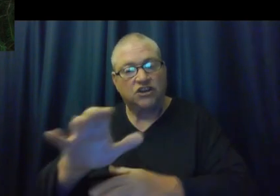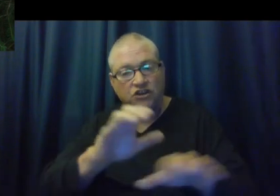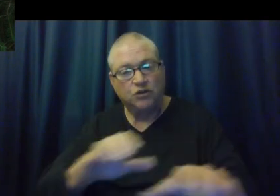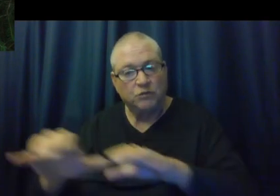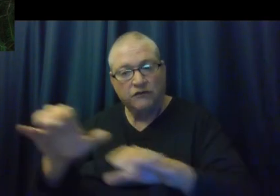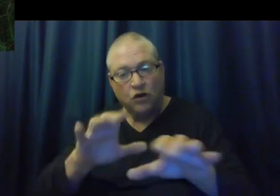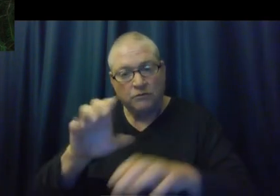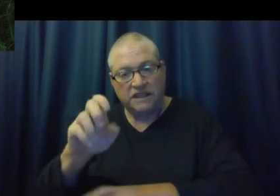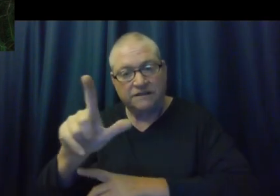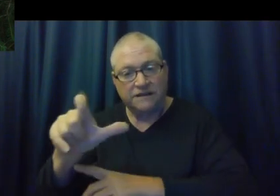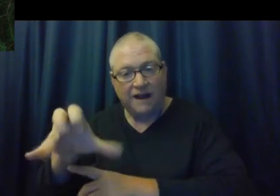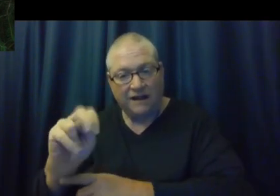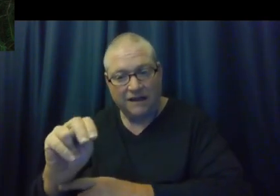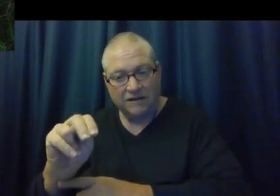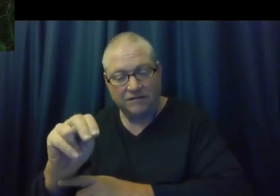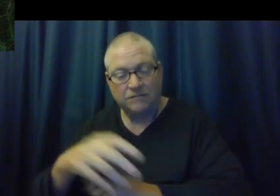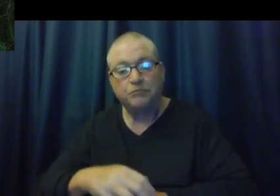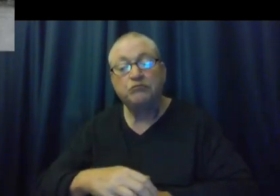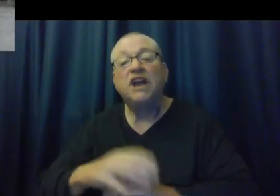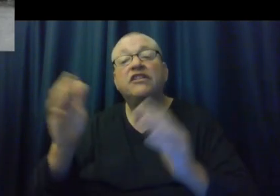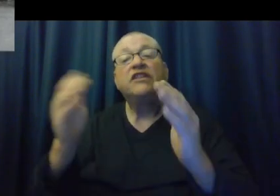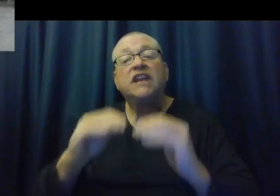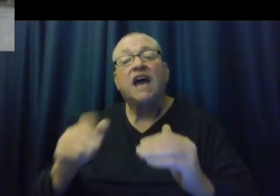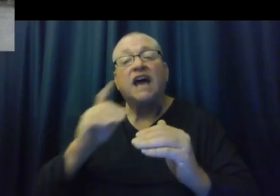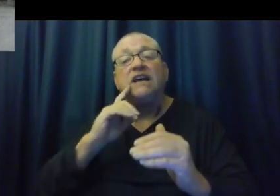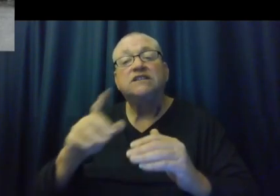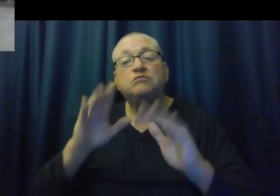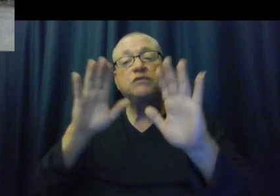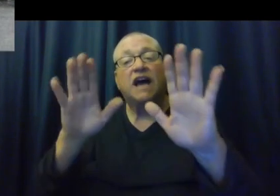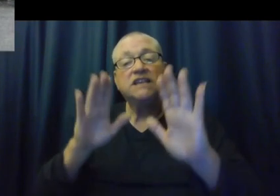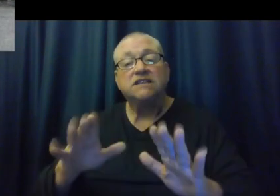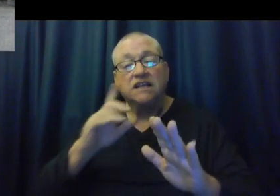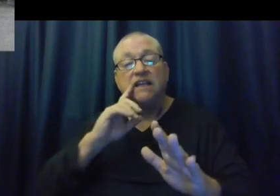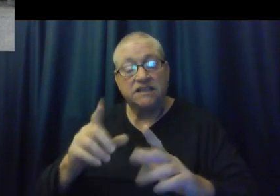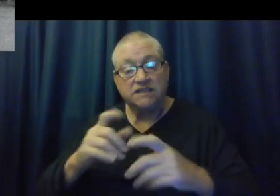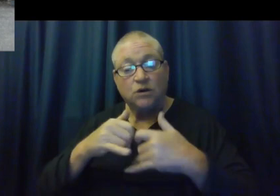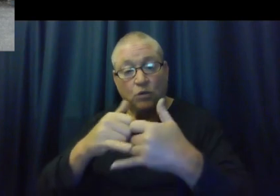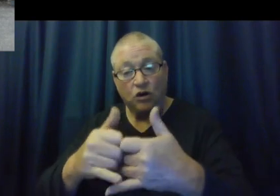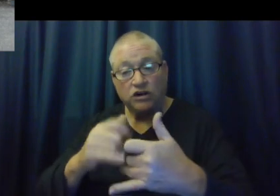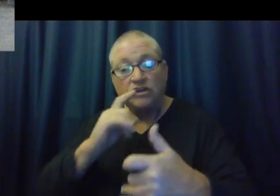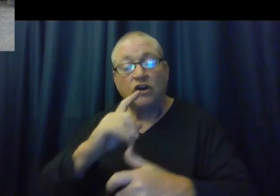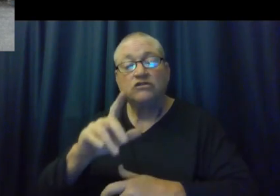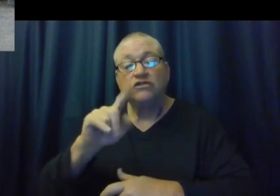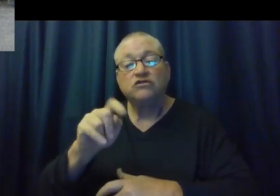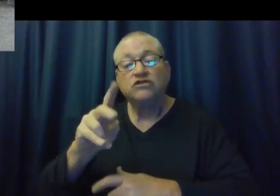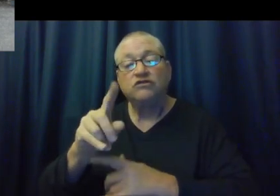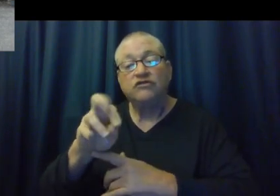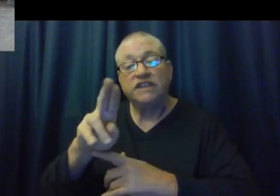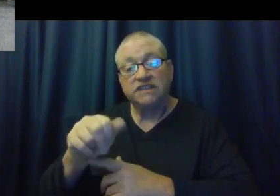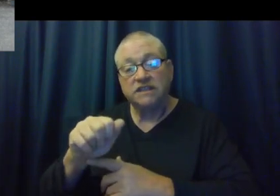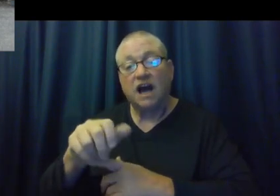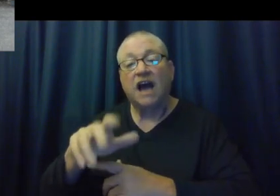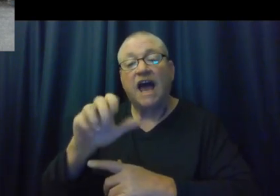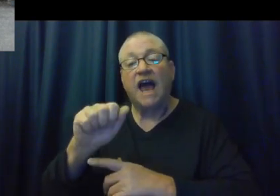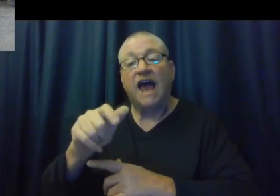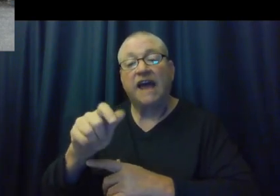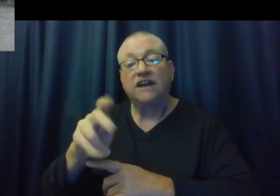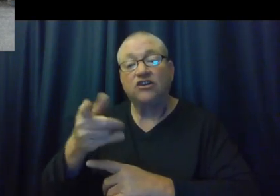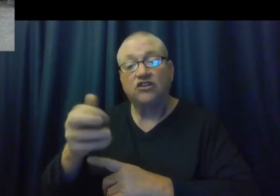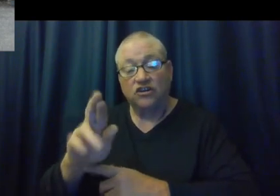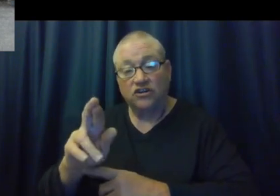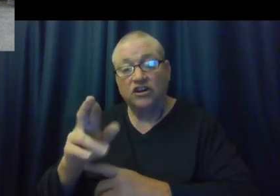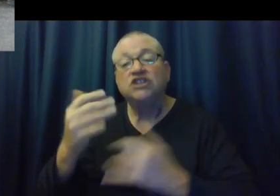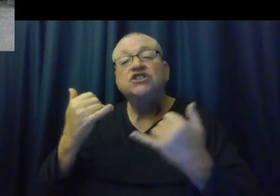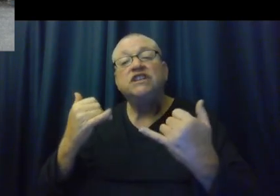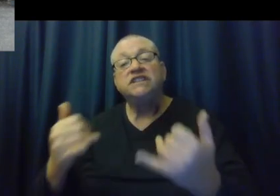exceptional performance, Ellen. The next President's Exceptional Effort Award goes to Talisa Manker, formerly with the Department of